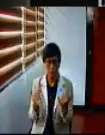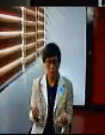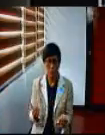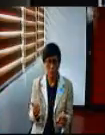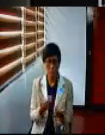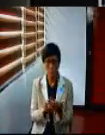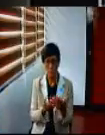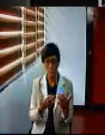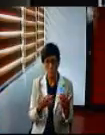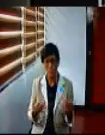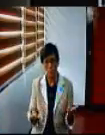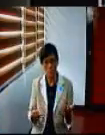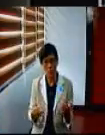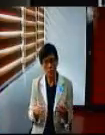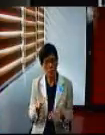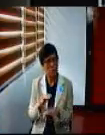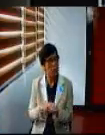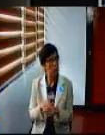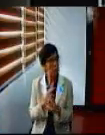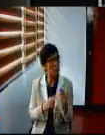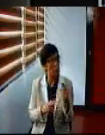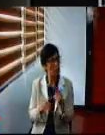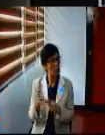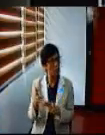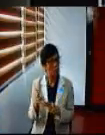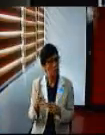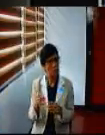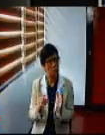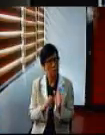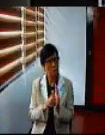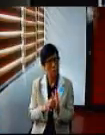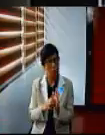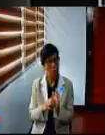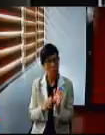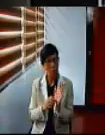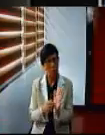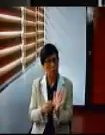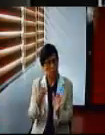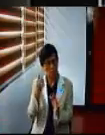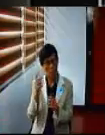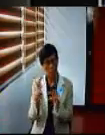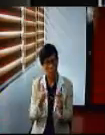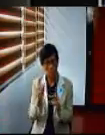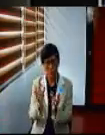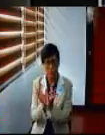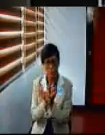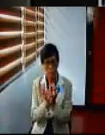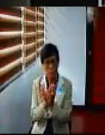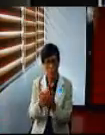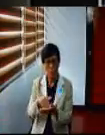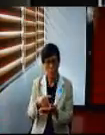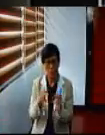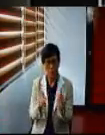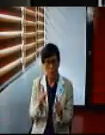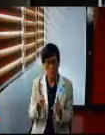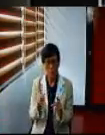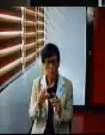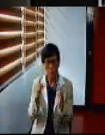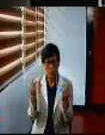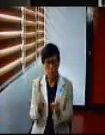adverse impacts can be especially acute for particular communities and vulnerable groups, including children,